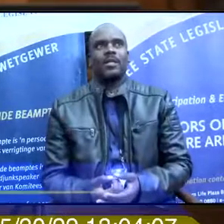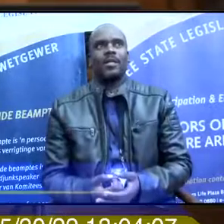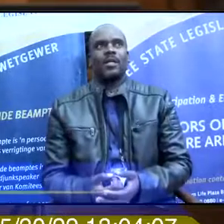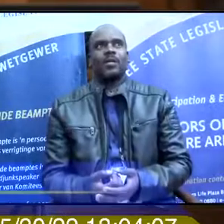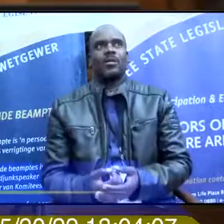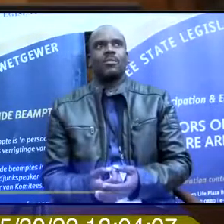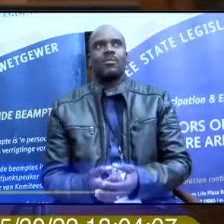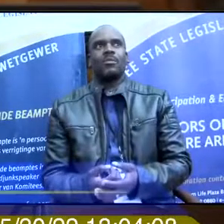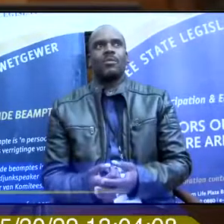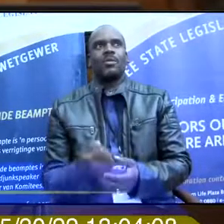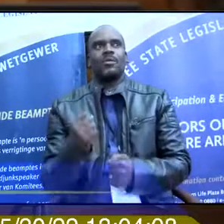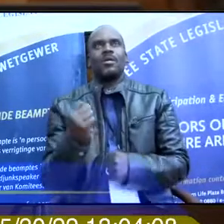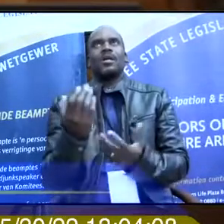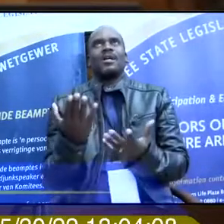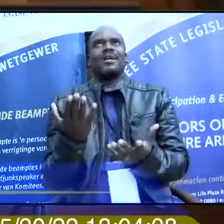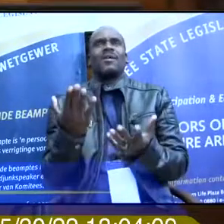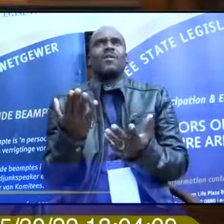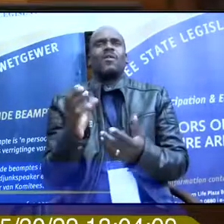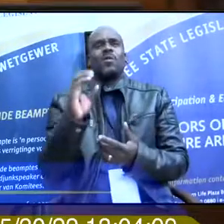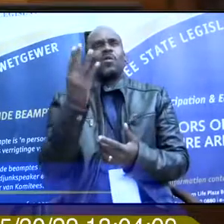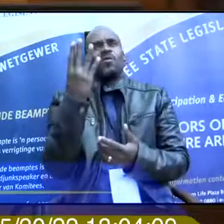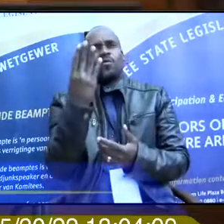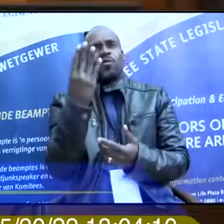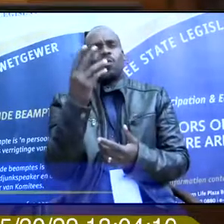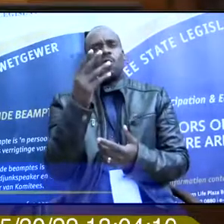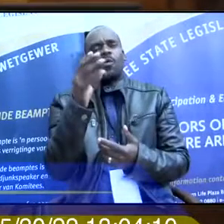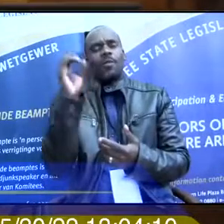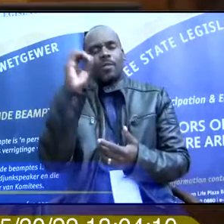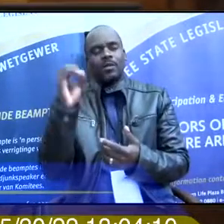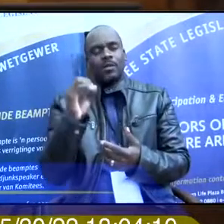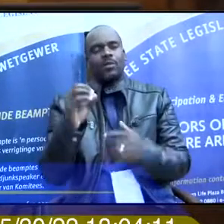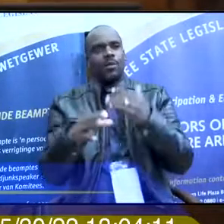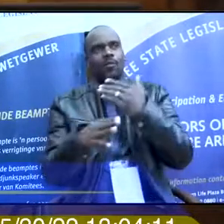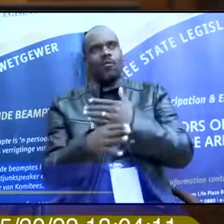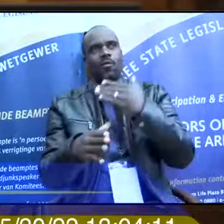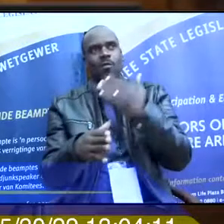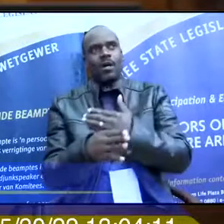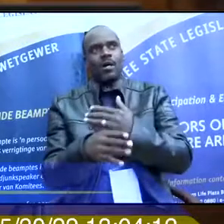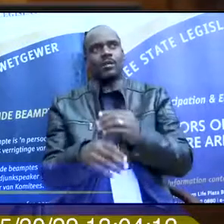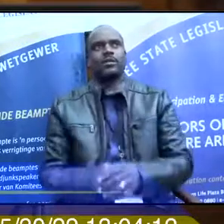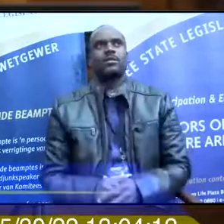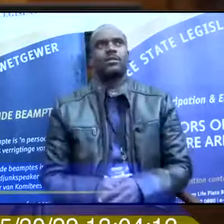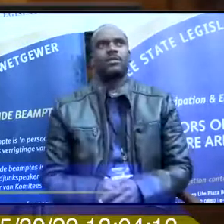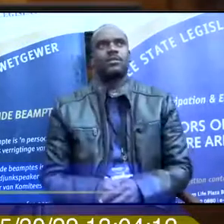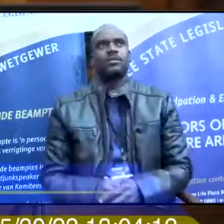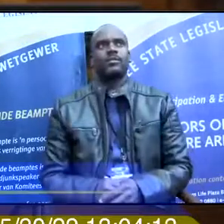about 34 percent of workers in the country